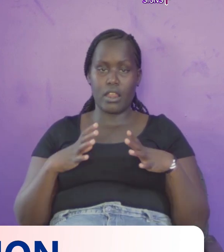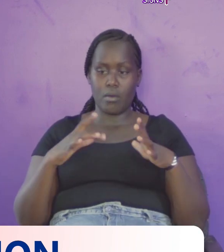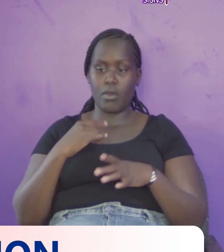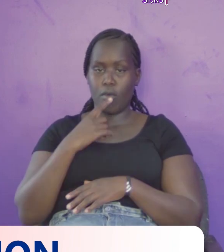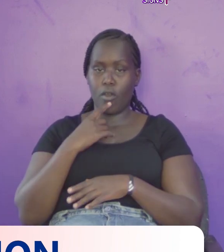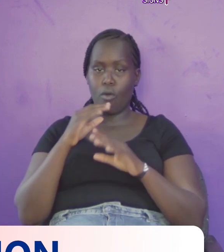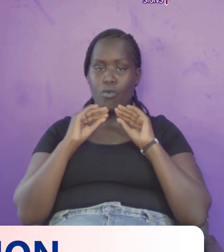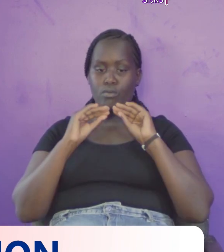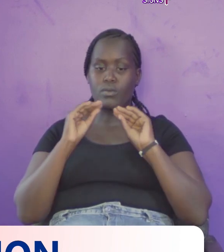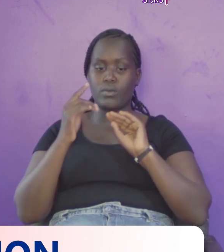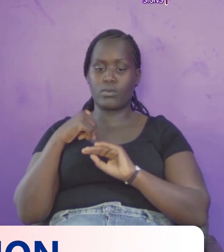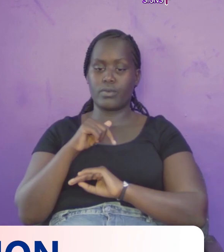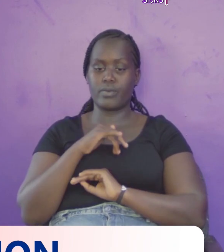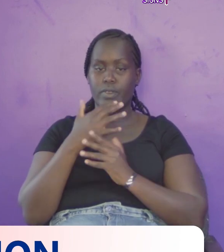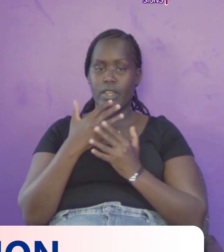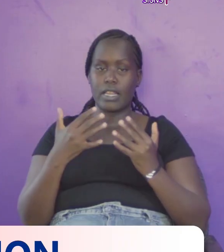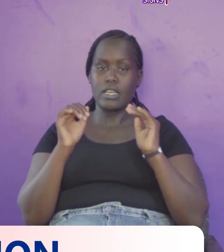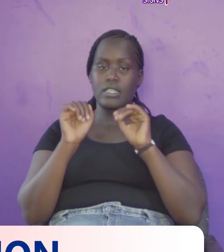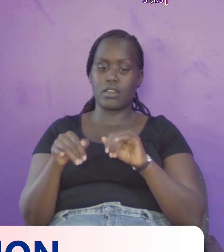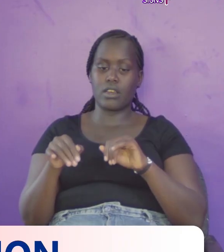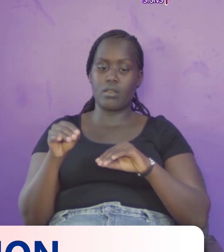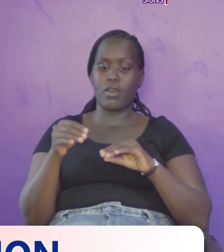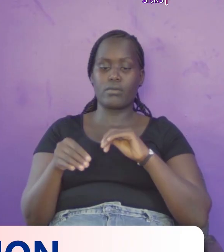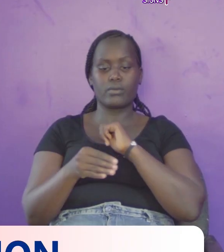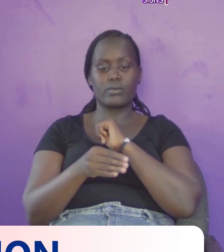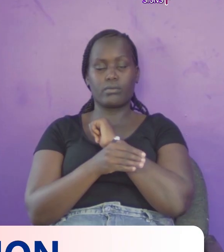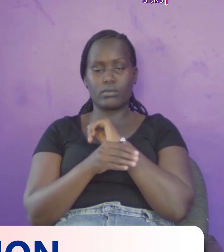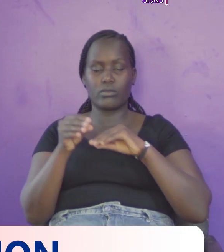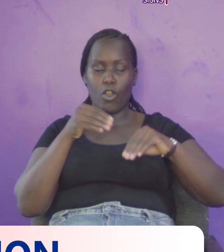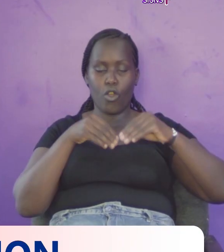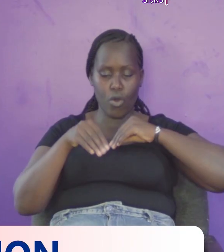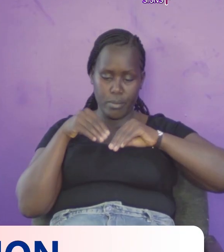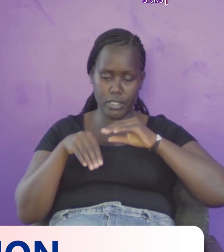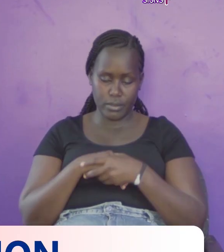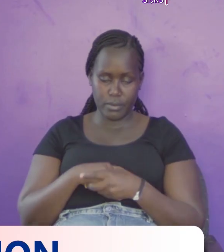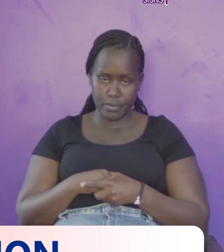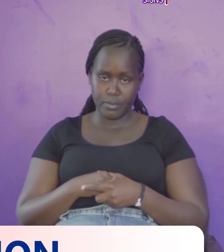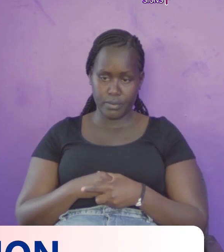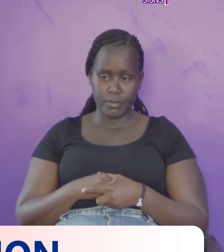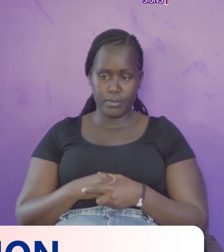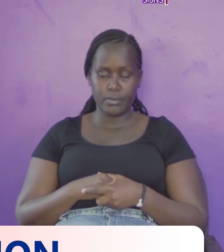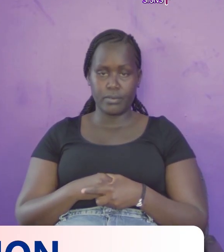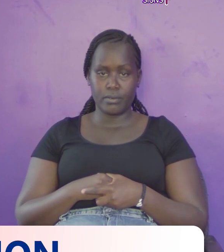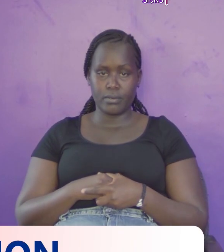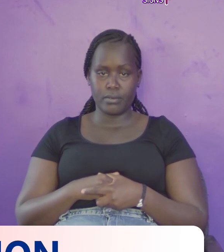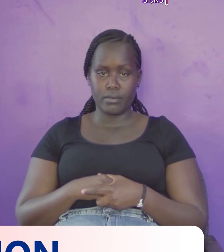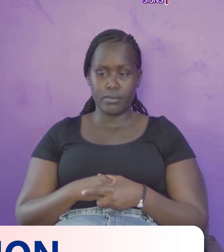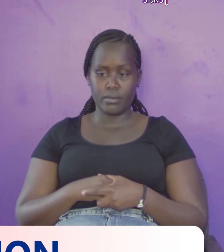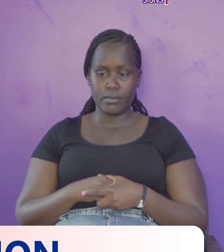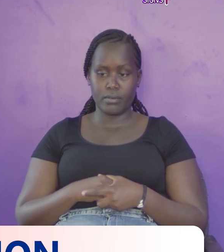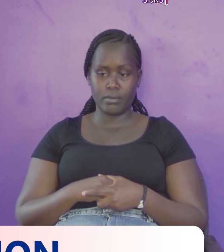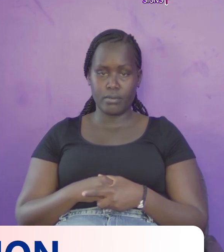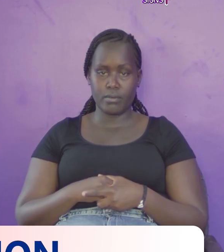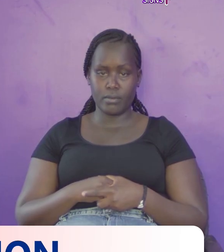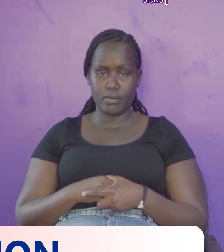taught us that things can be corrupted. Okay. Can you please just allow me to stop returning